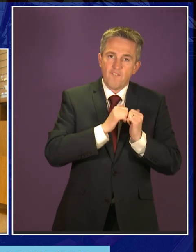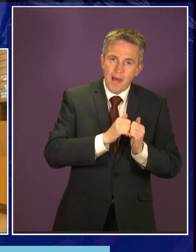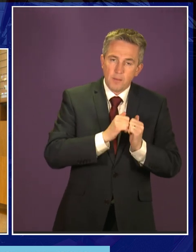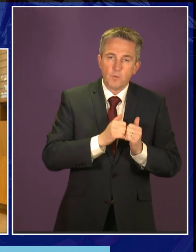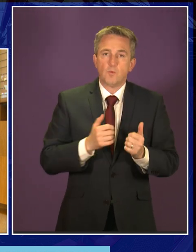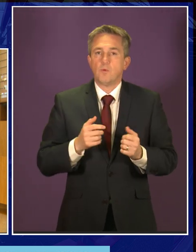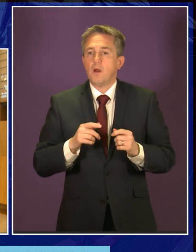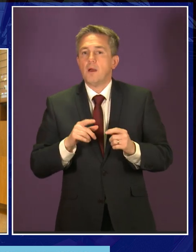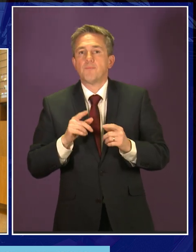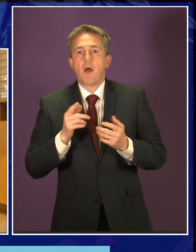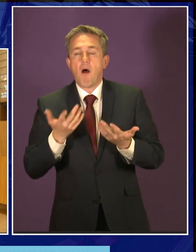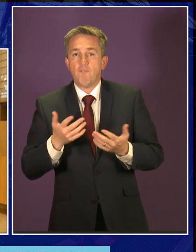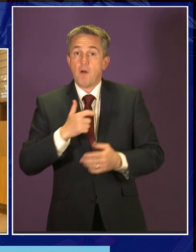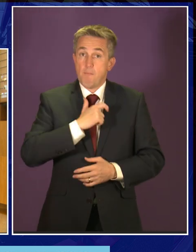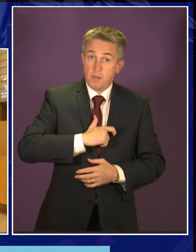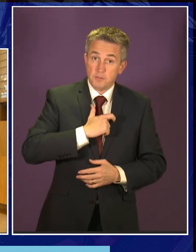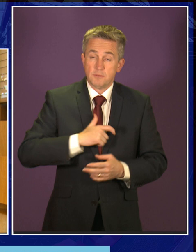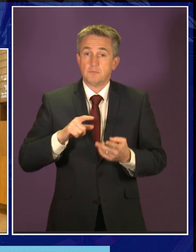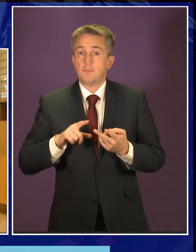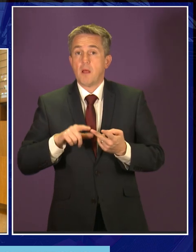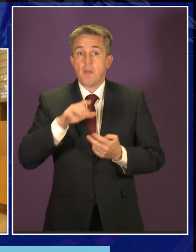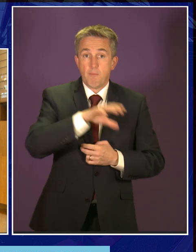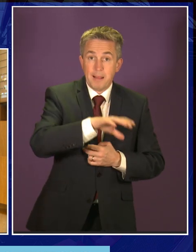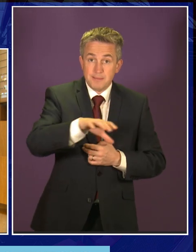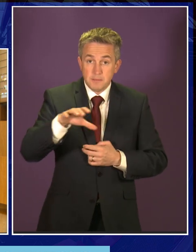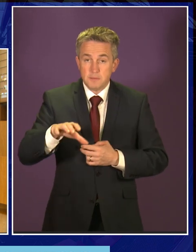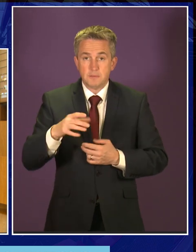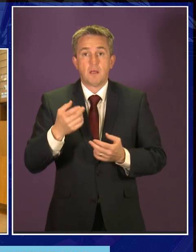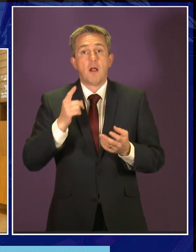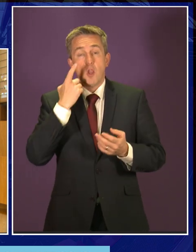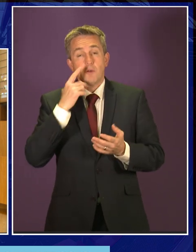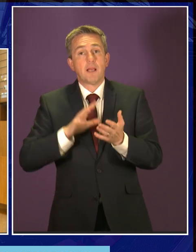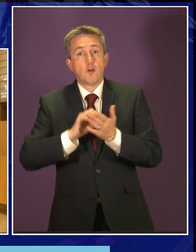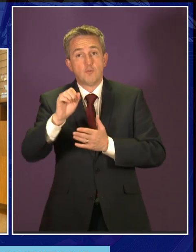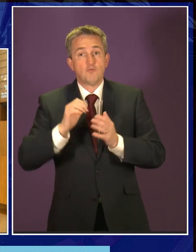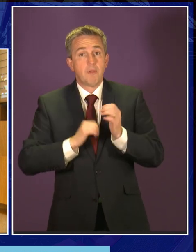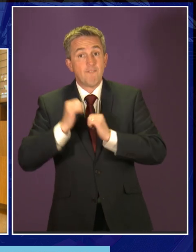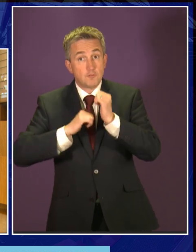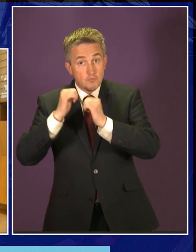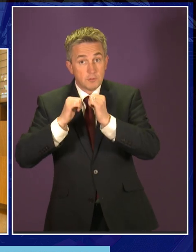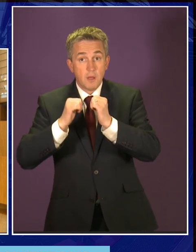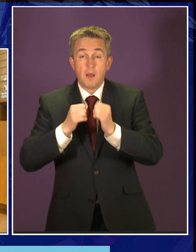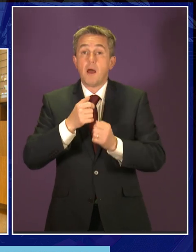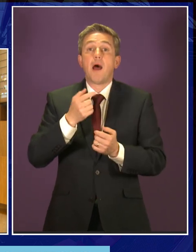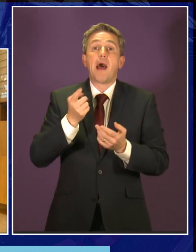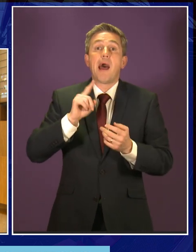the places, at what you might call the plumbing of cultural infrastructure, and the people who make it all